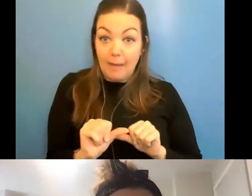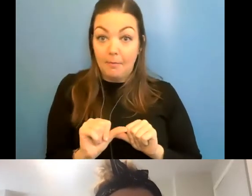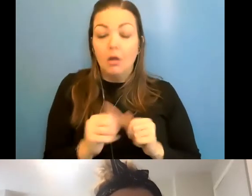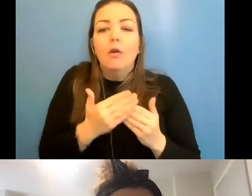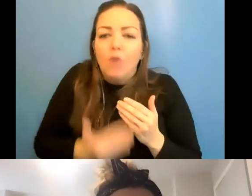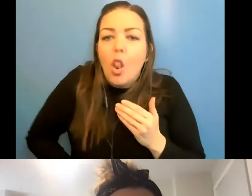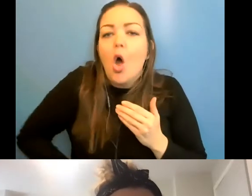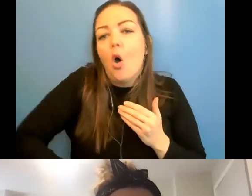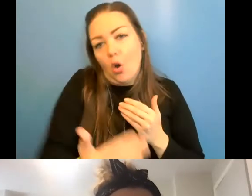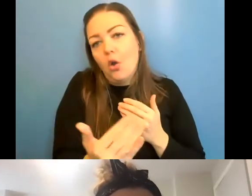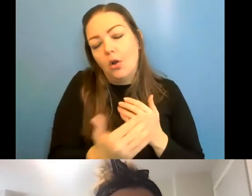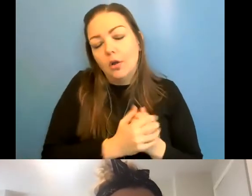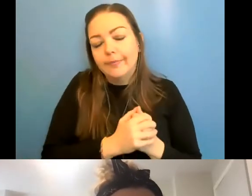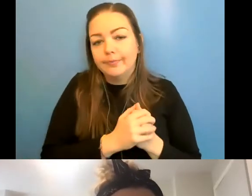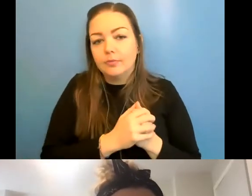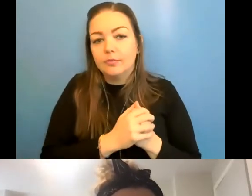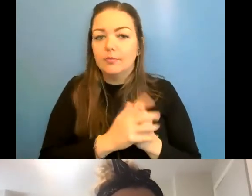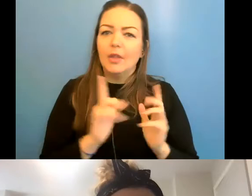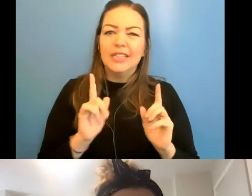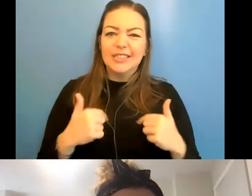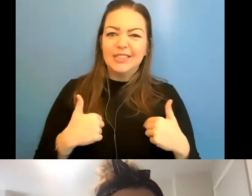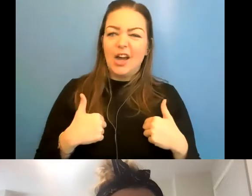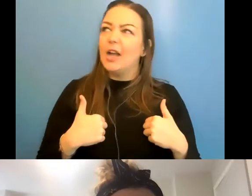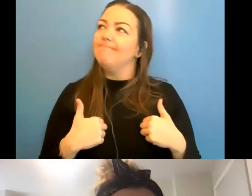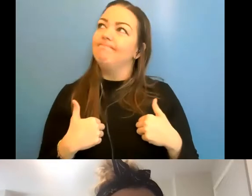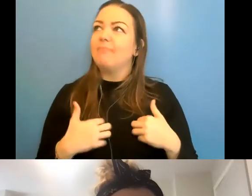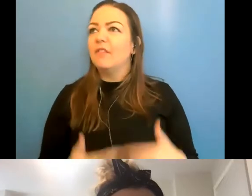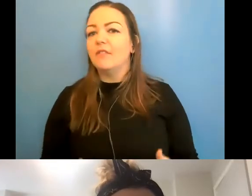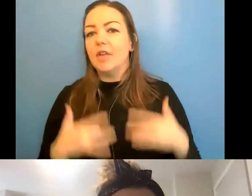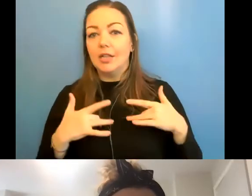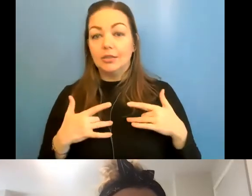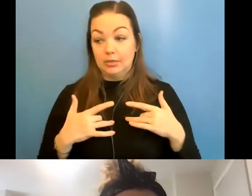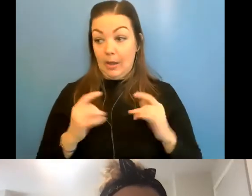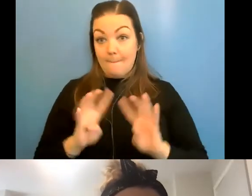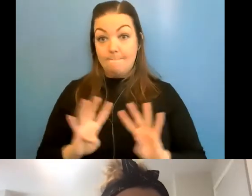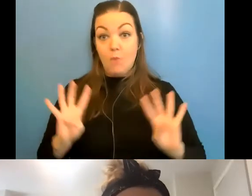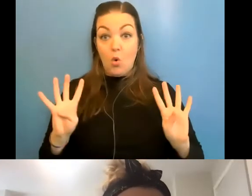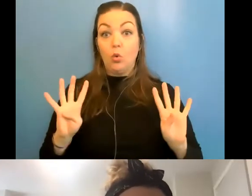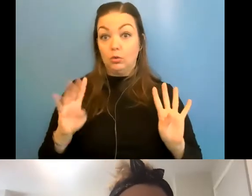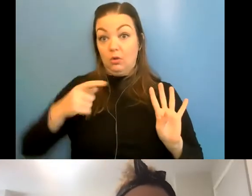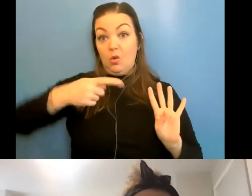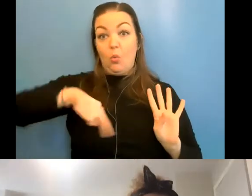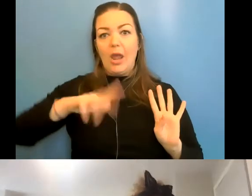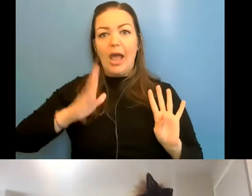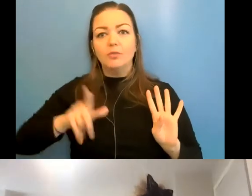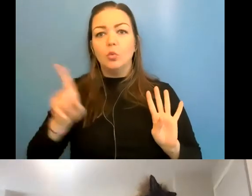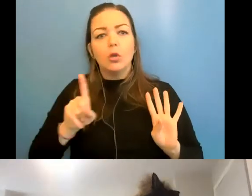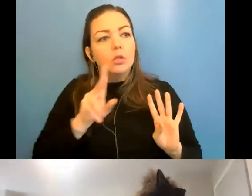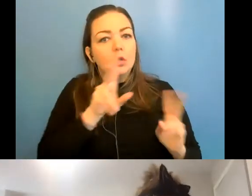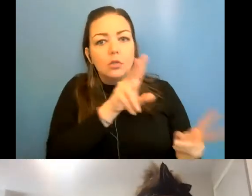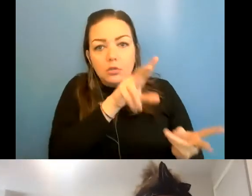But really, I suppose as our role as the board, we're here to sort of hear what you guys are saying and then help you think